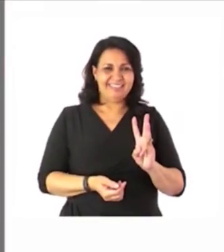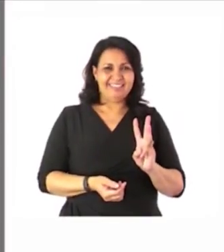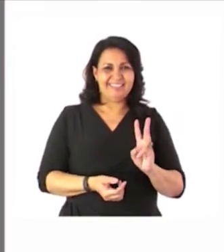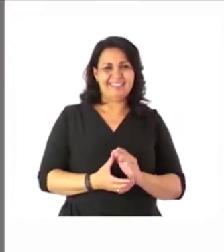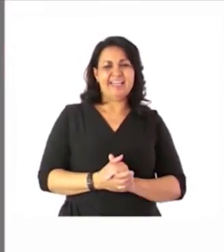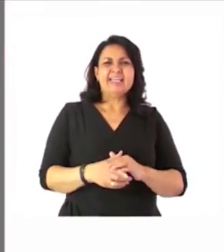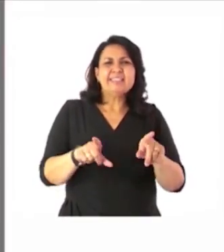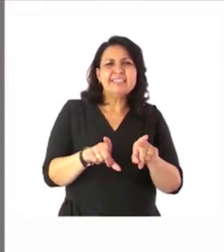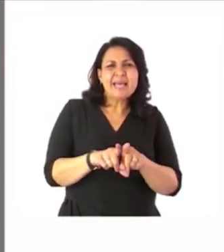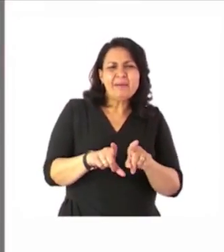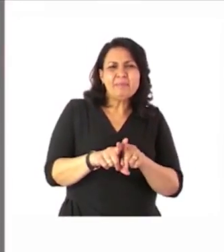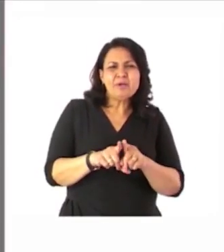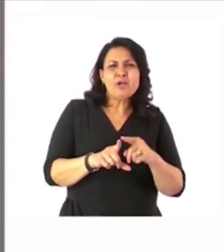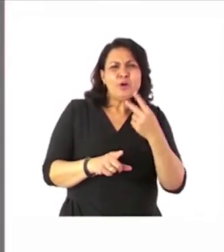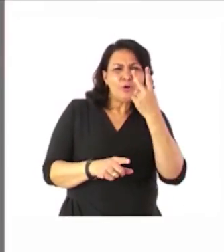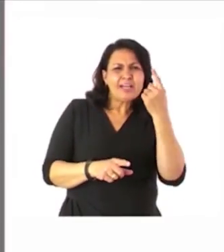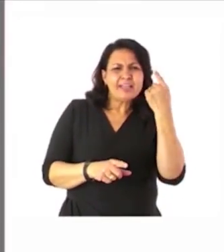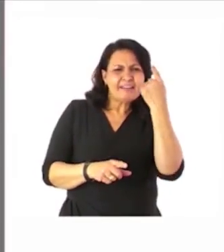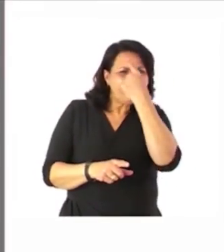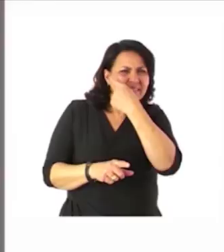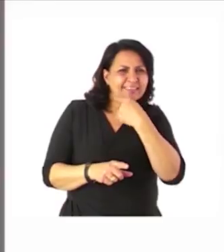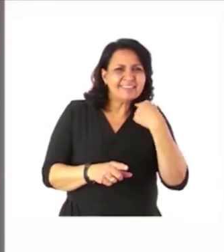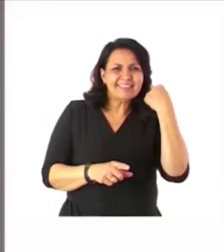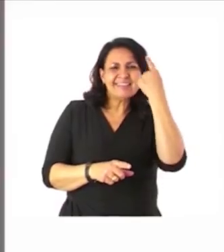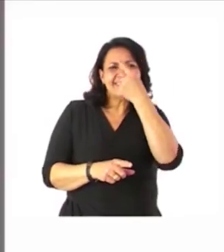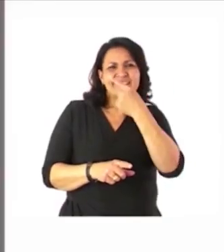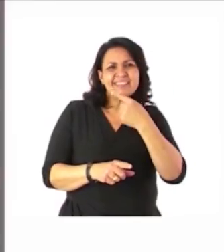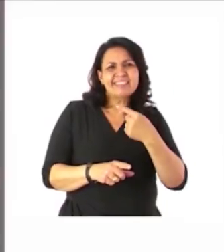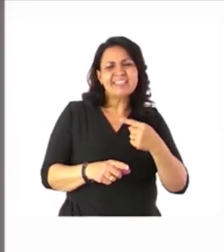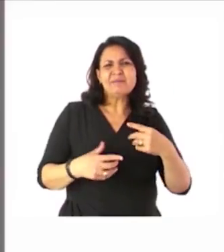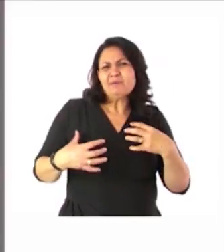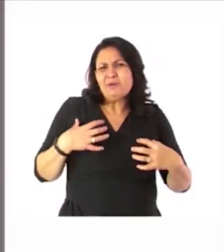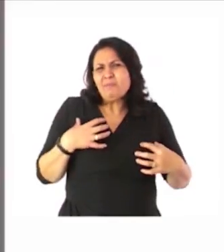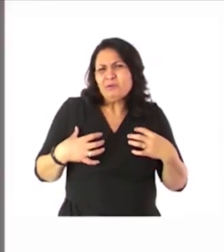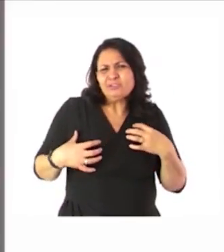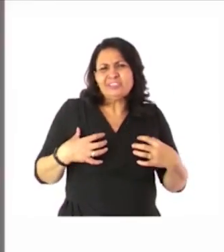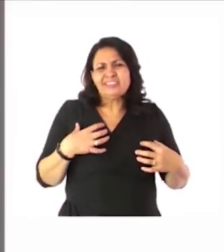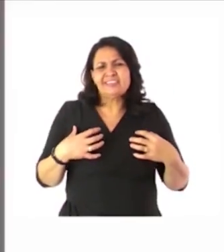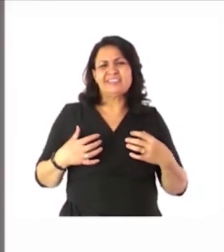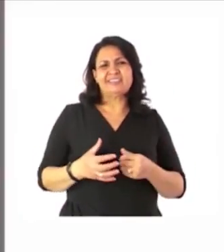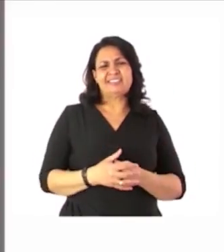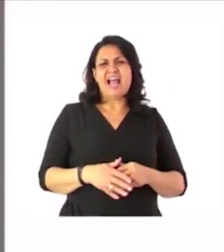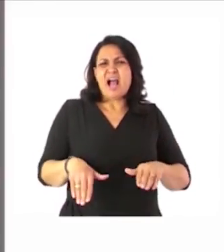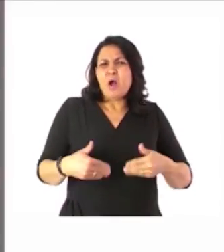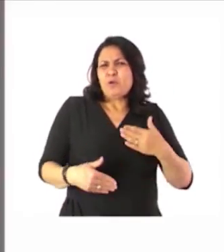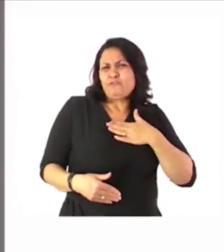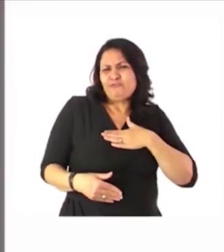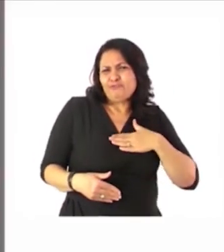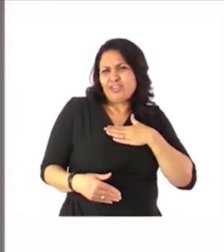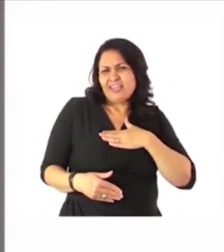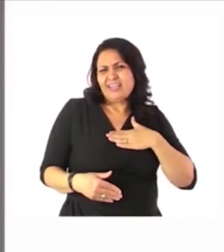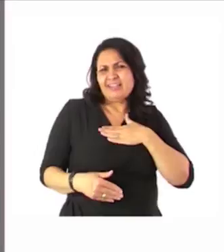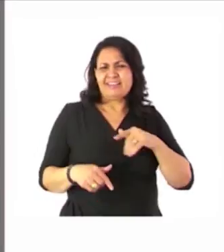thing look at the faces it's all about emotions it's how we feel at this